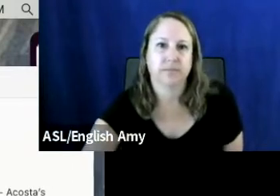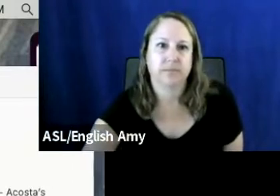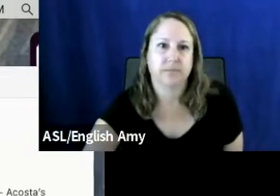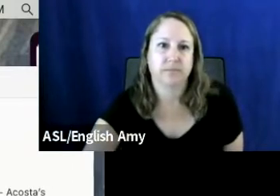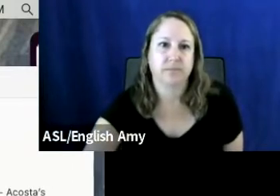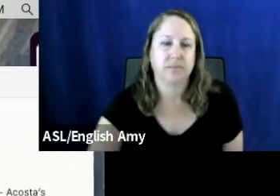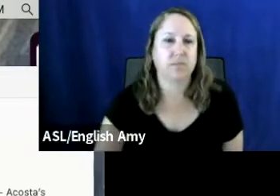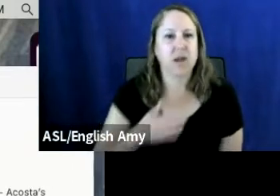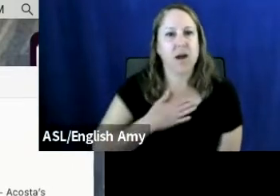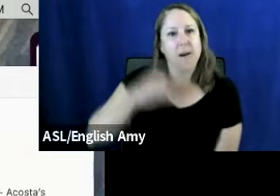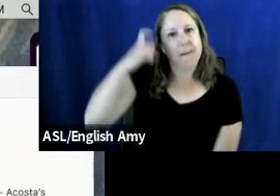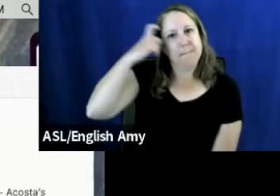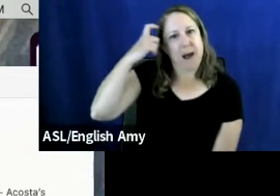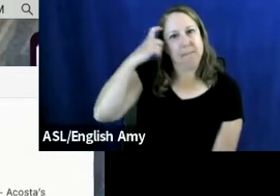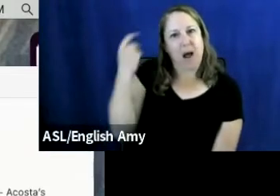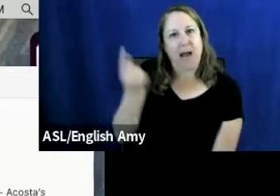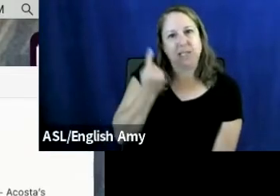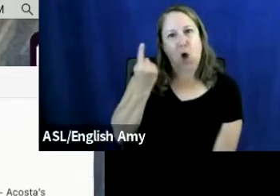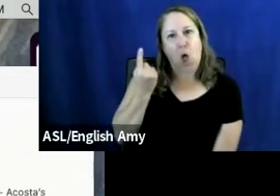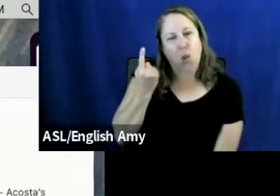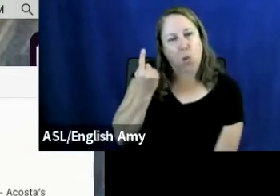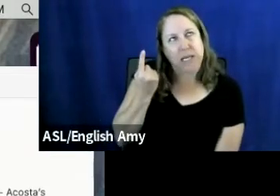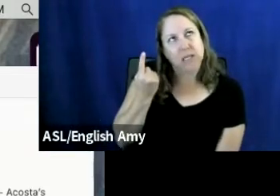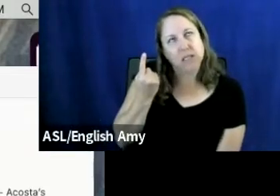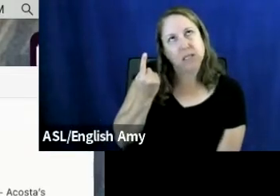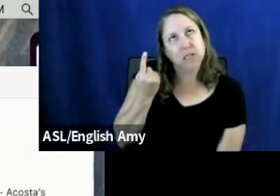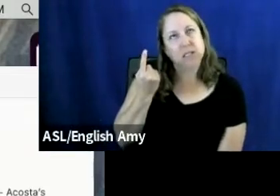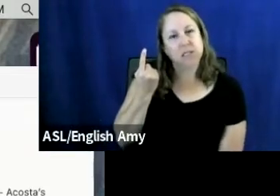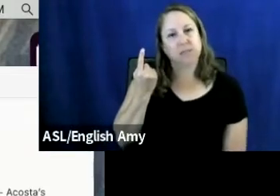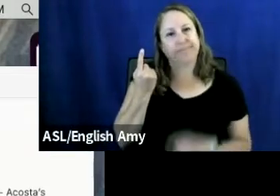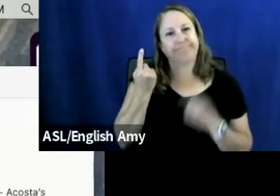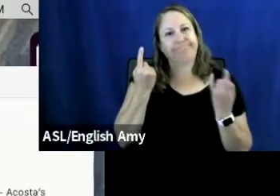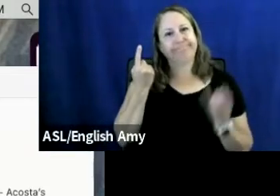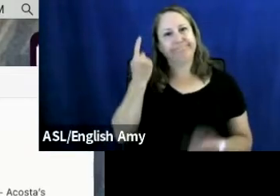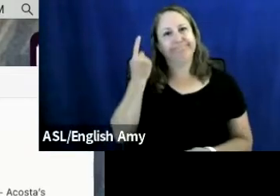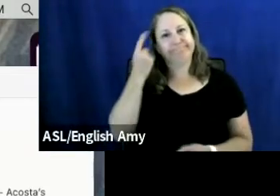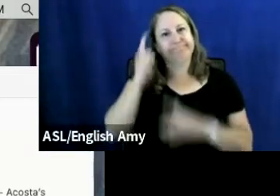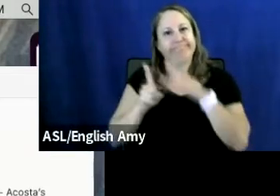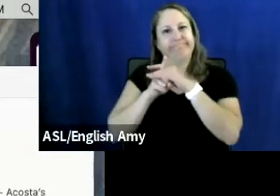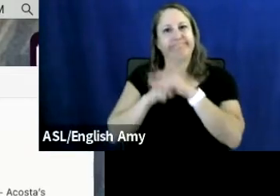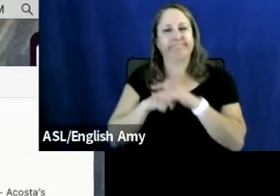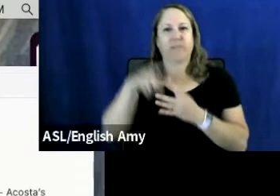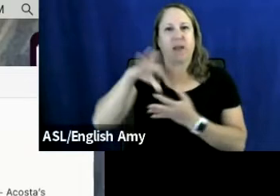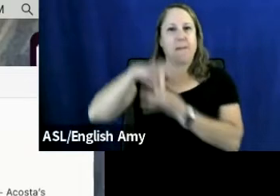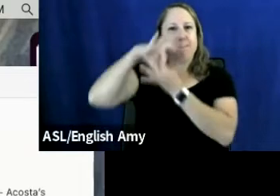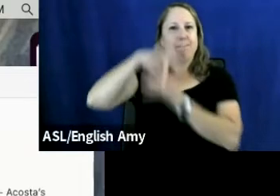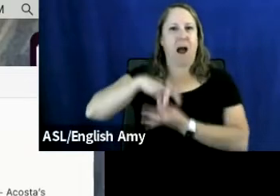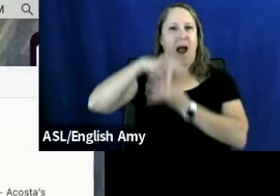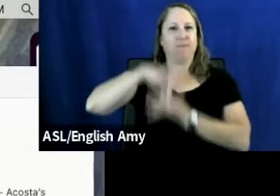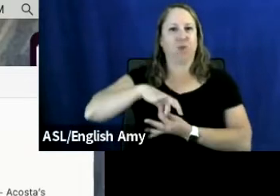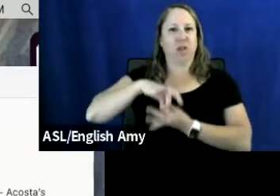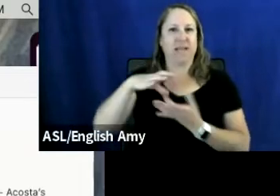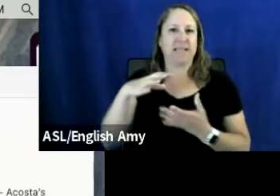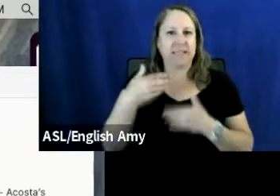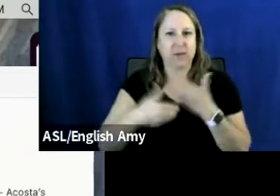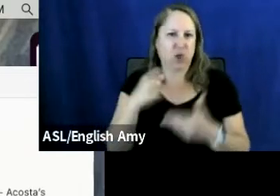My mind always kind of goes back to like mindfulness practices, and that, like, you know, and you're good at that. You